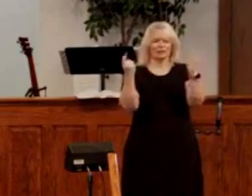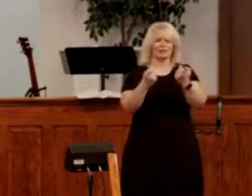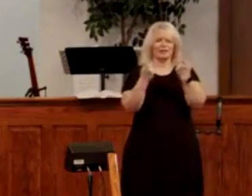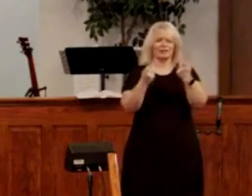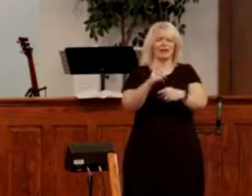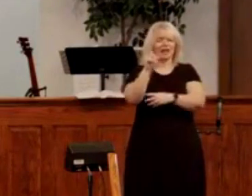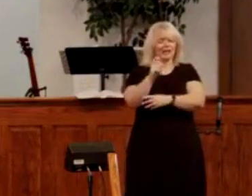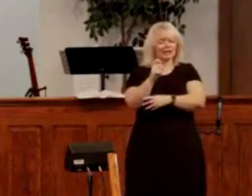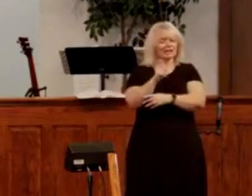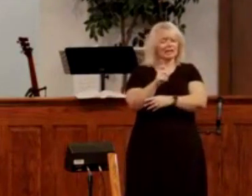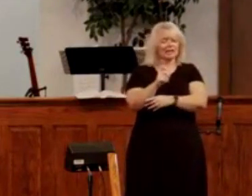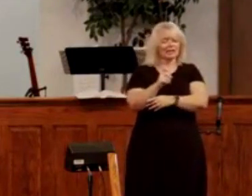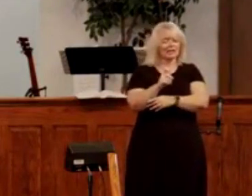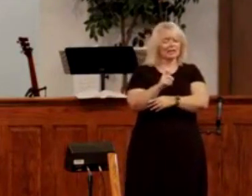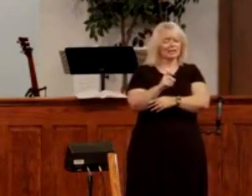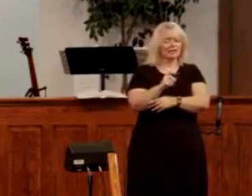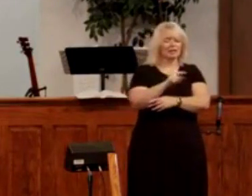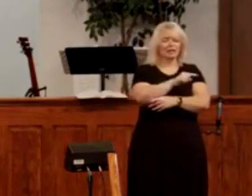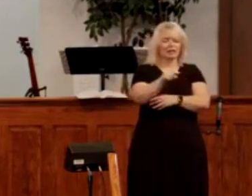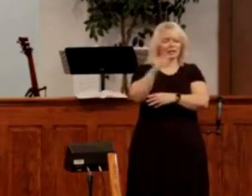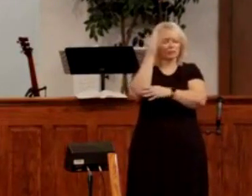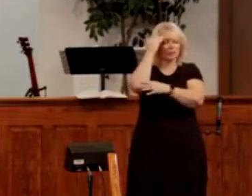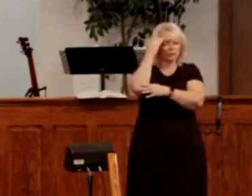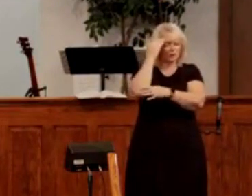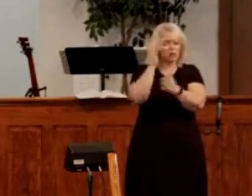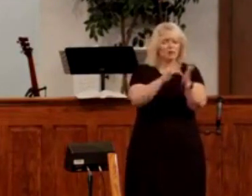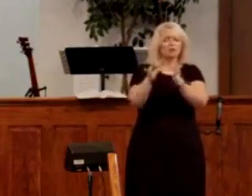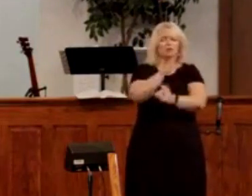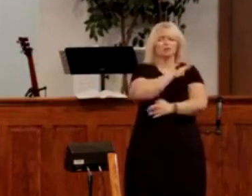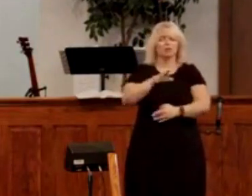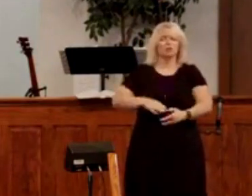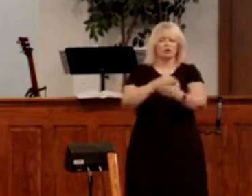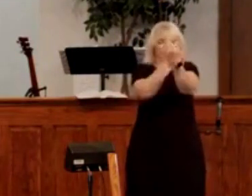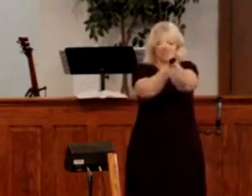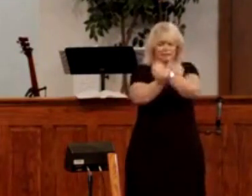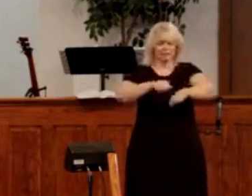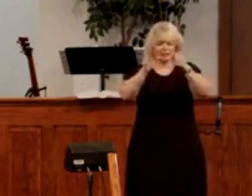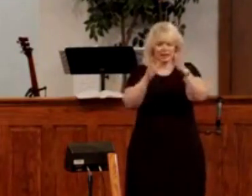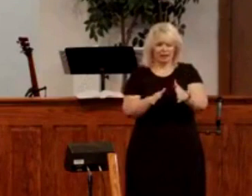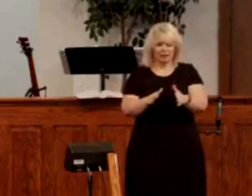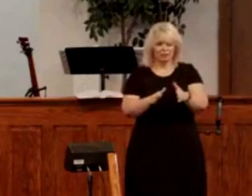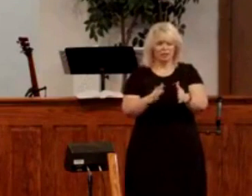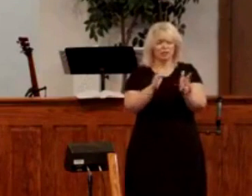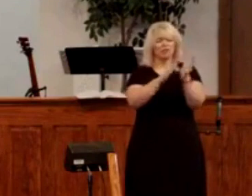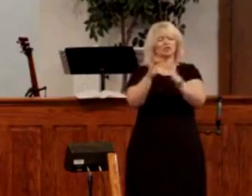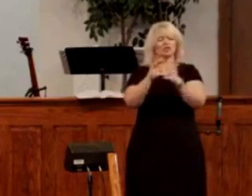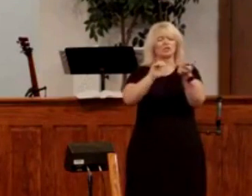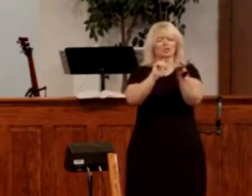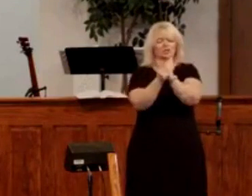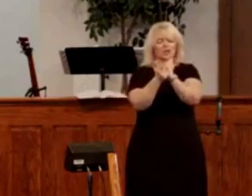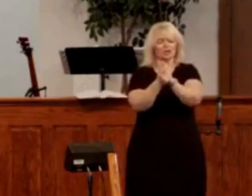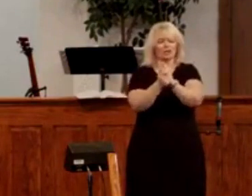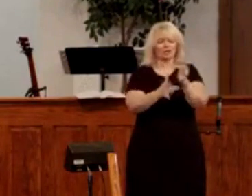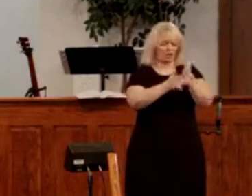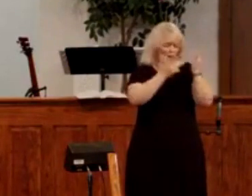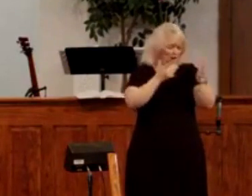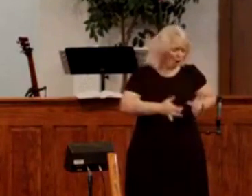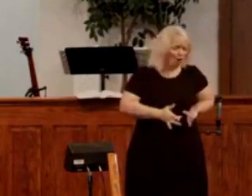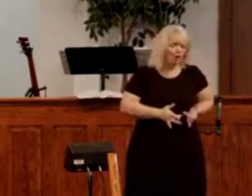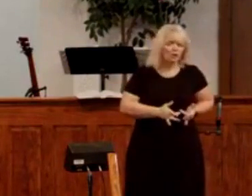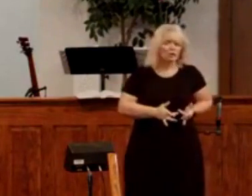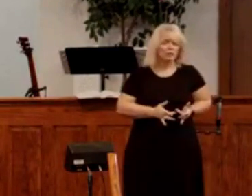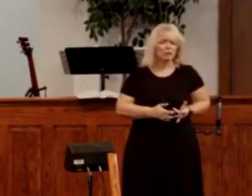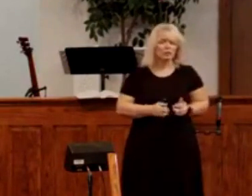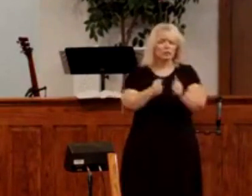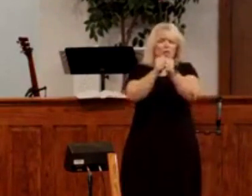convince them that Jesus Christ is their Savior, and then Jesus will change their heart. Without quarreling. Make sense? I hope it